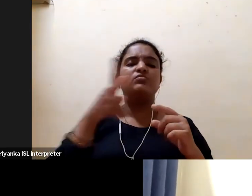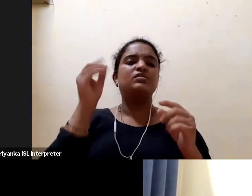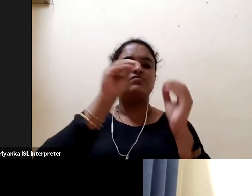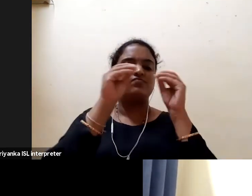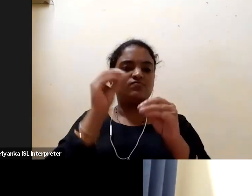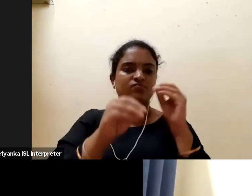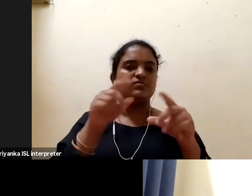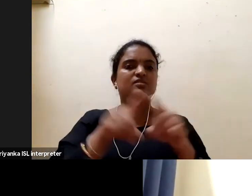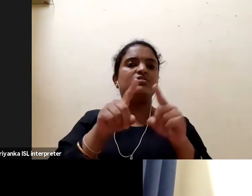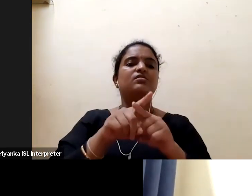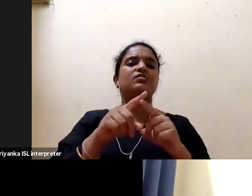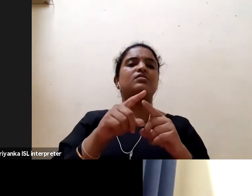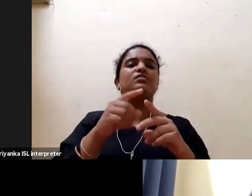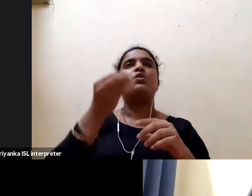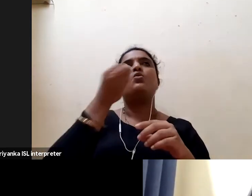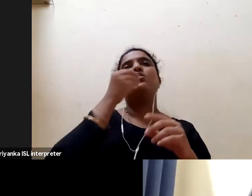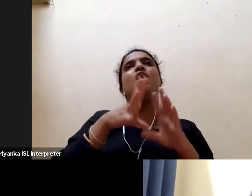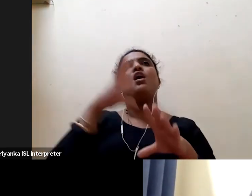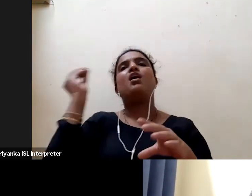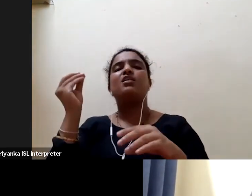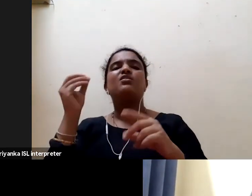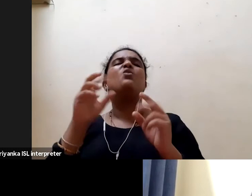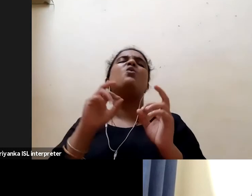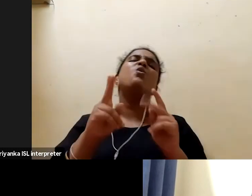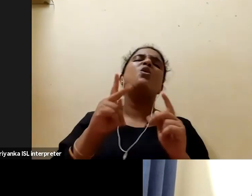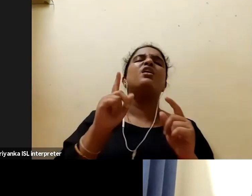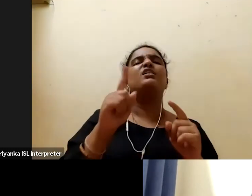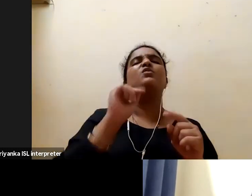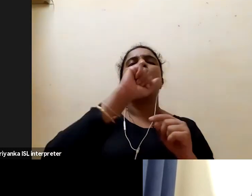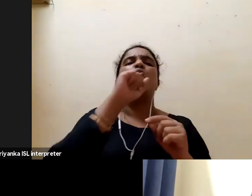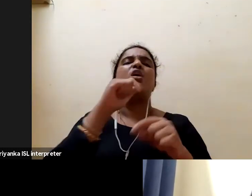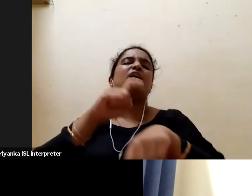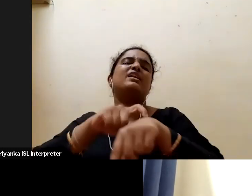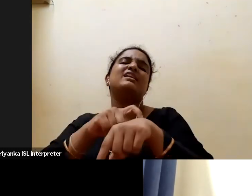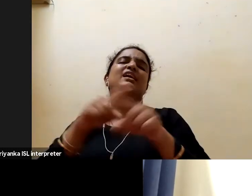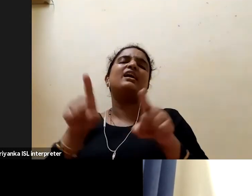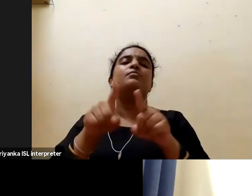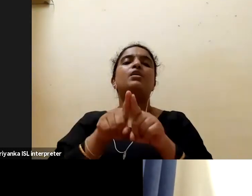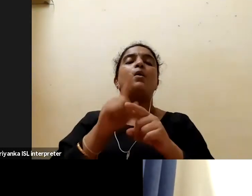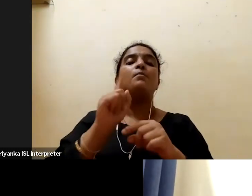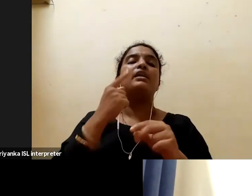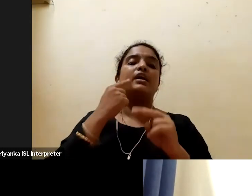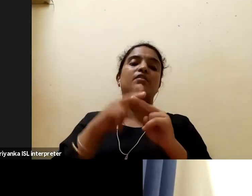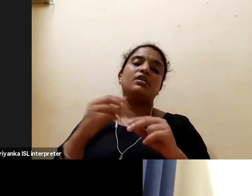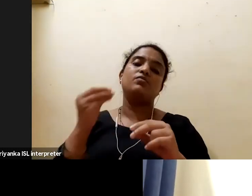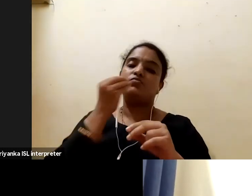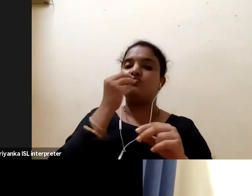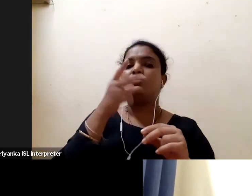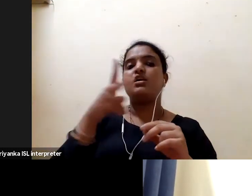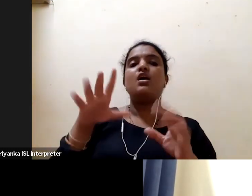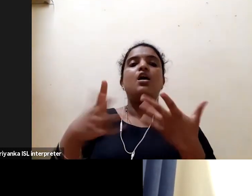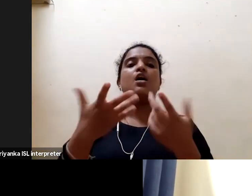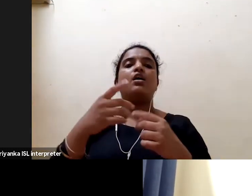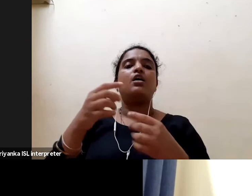some obscure thing about eating out, all that has a shelf life. But say if I posted a recipe on how to make